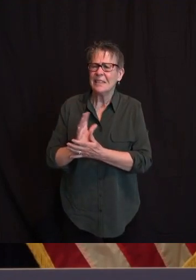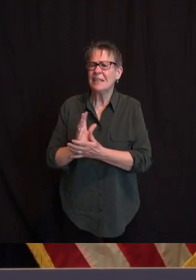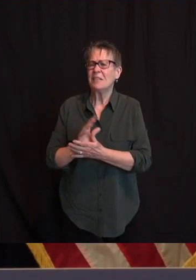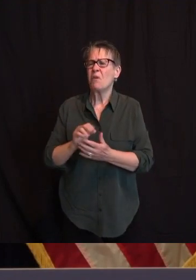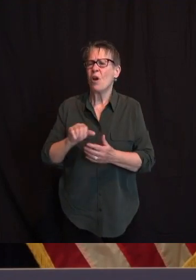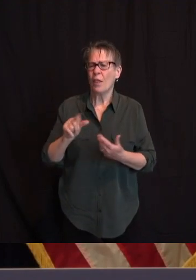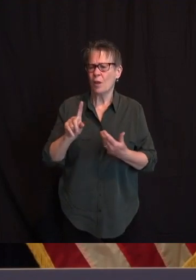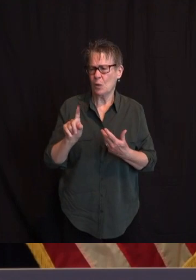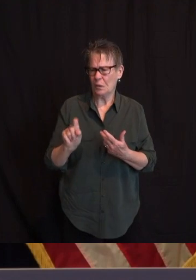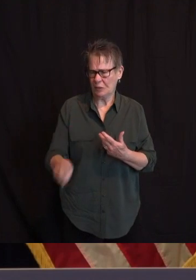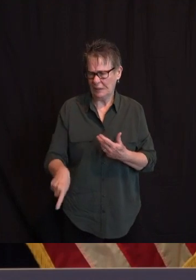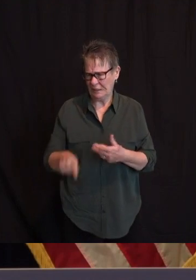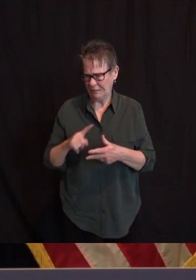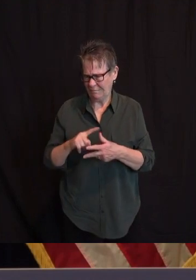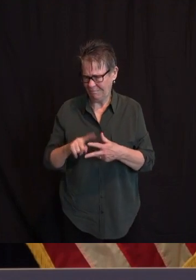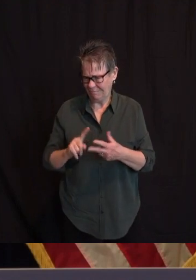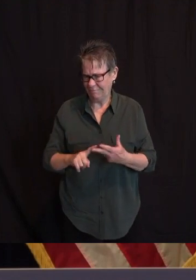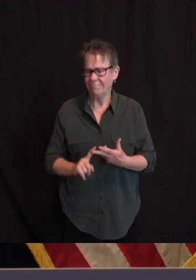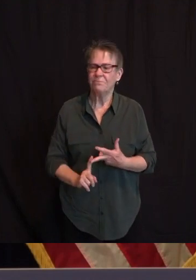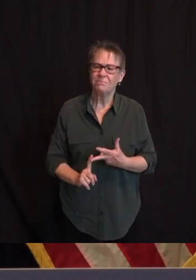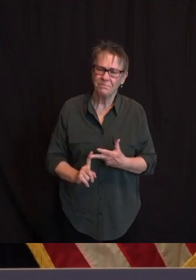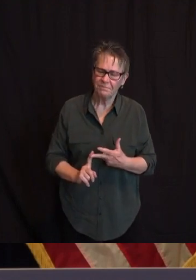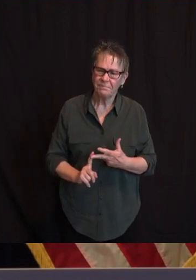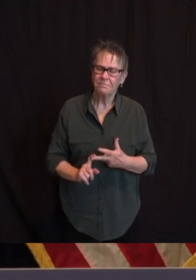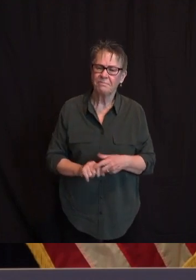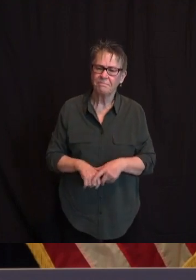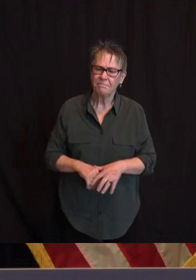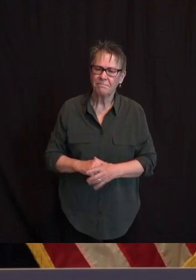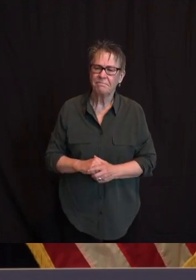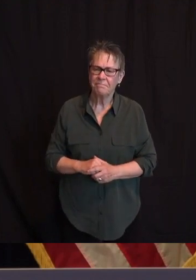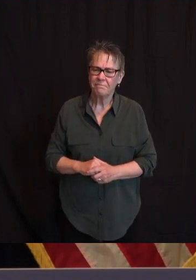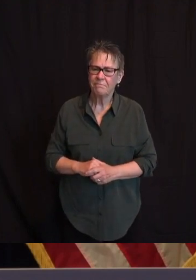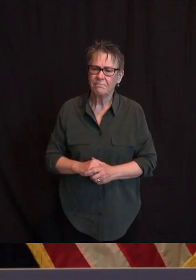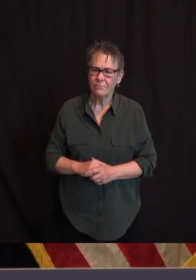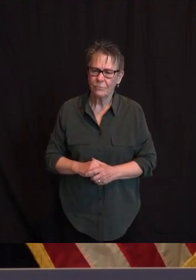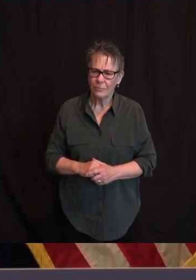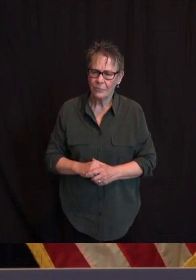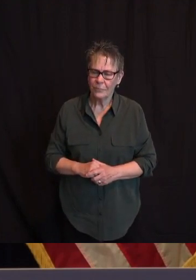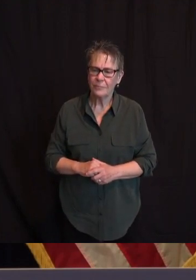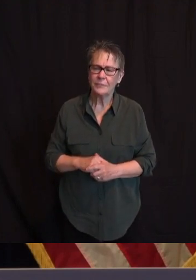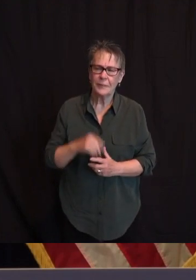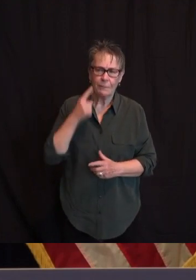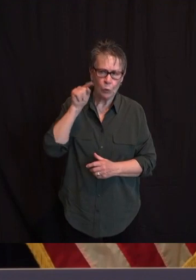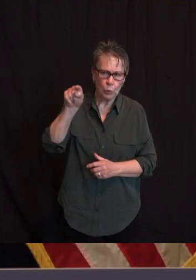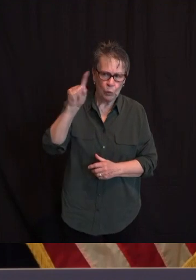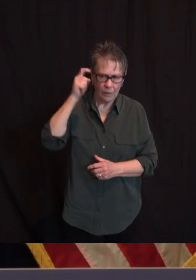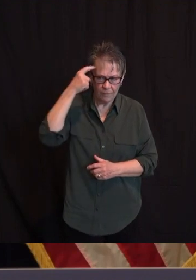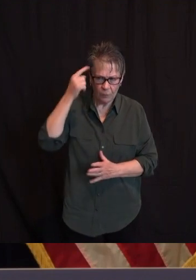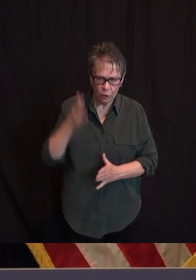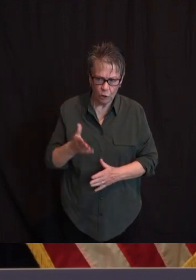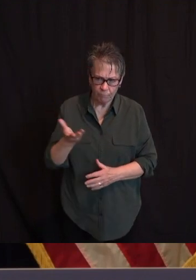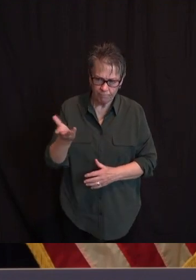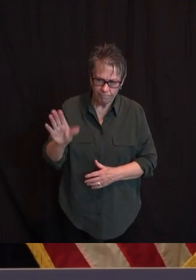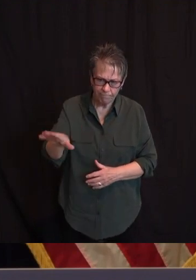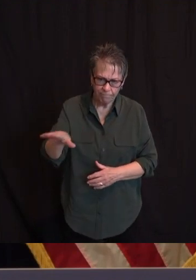for somebody from Politico. First question for you, Governor. In the executive order